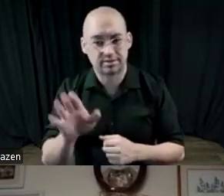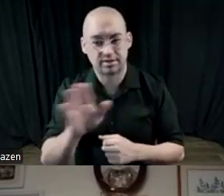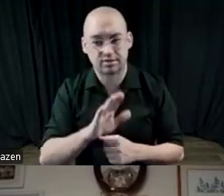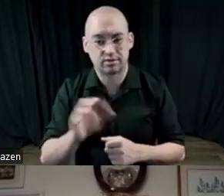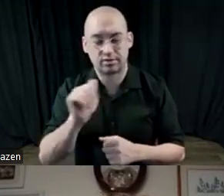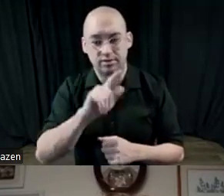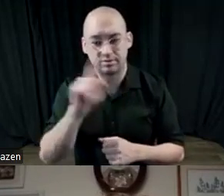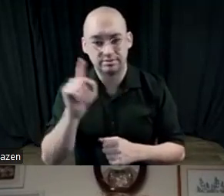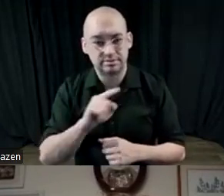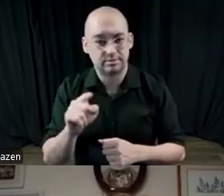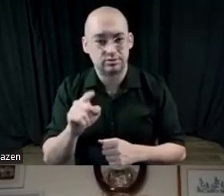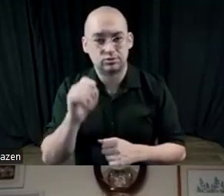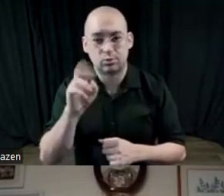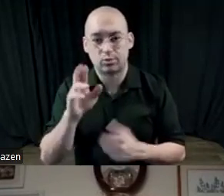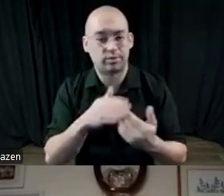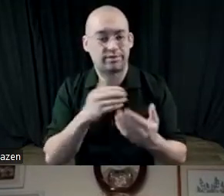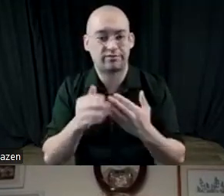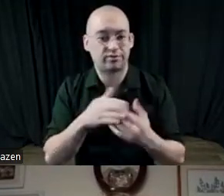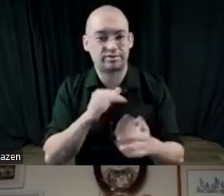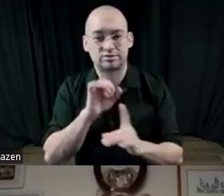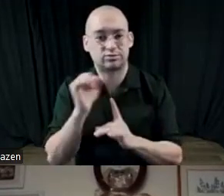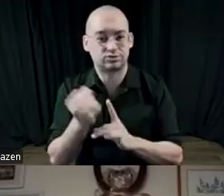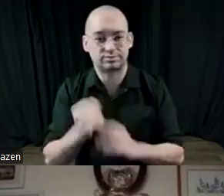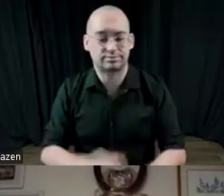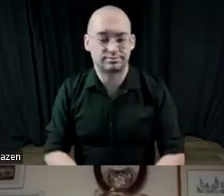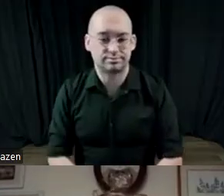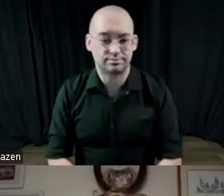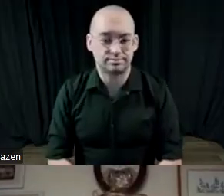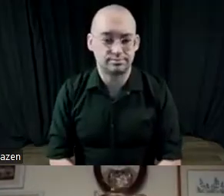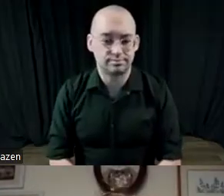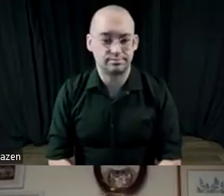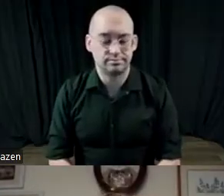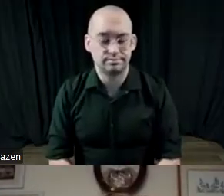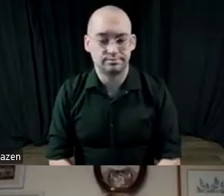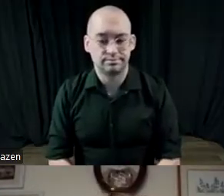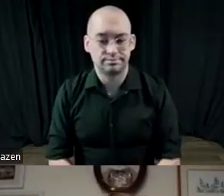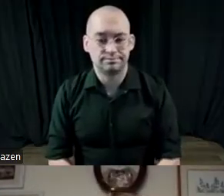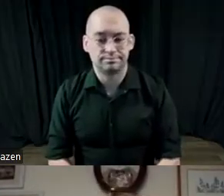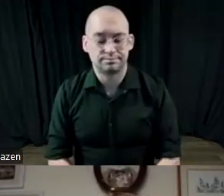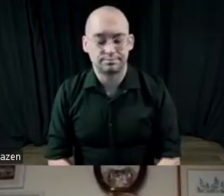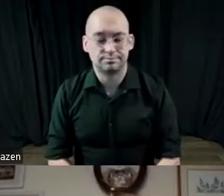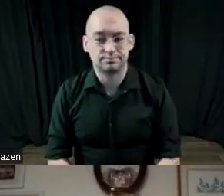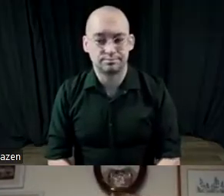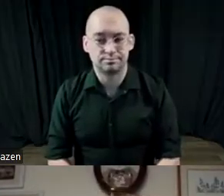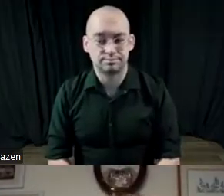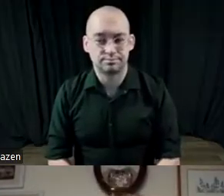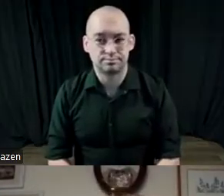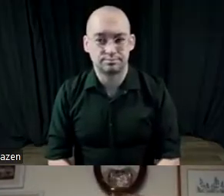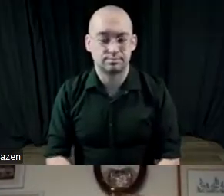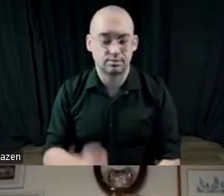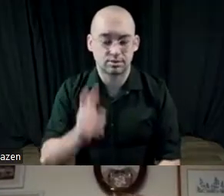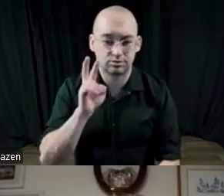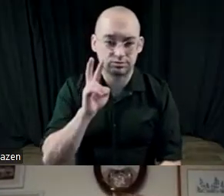Alzheimer's or whatever is the situation. And I saw where my aunt